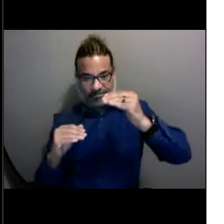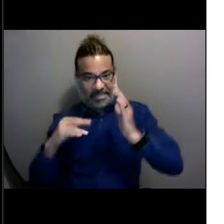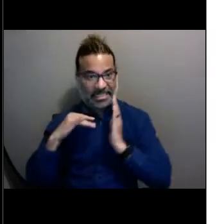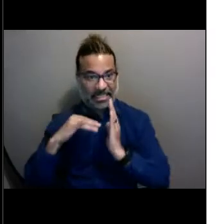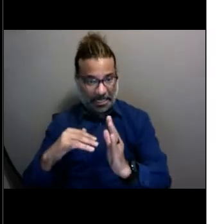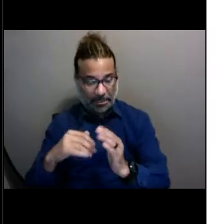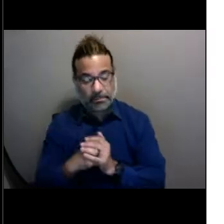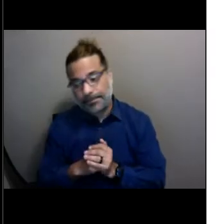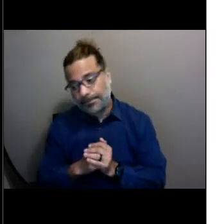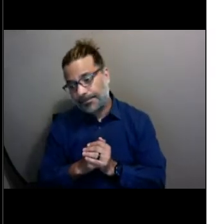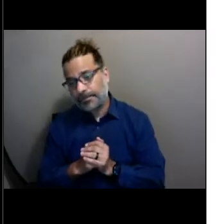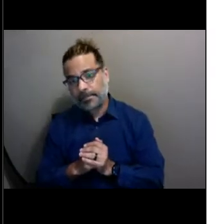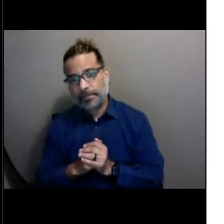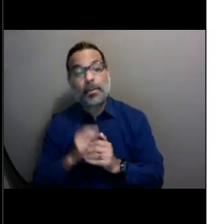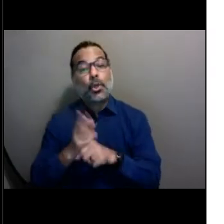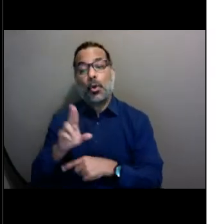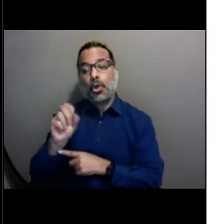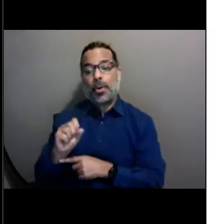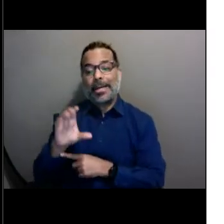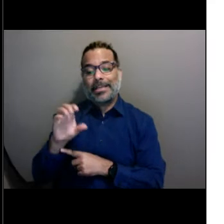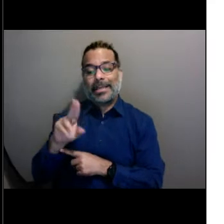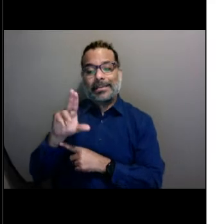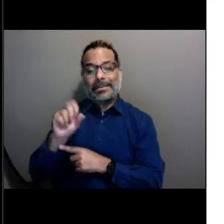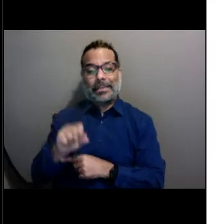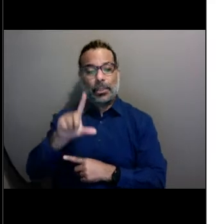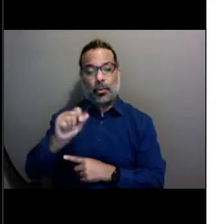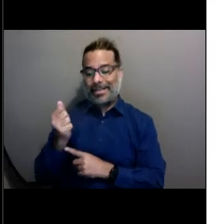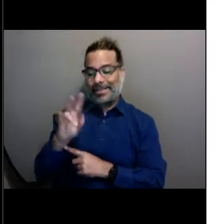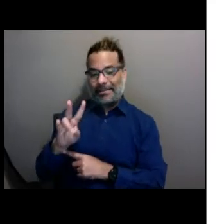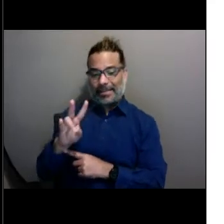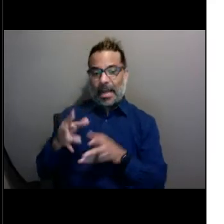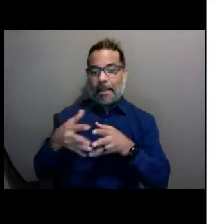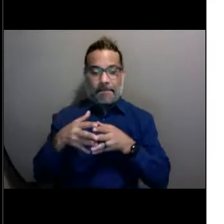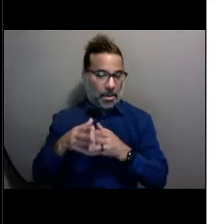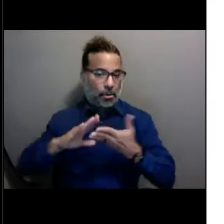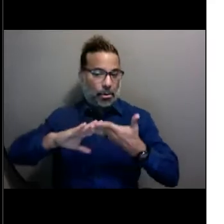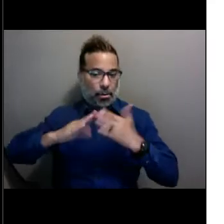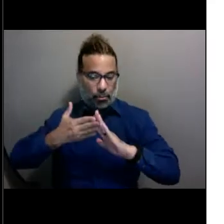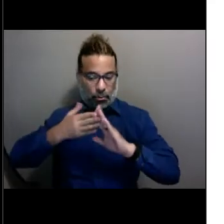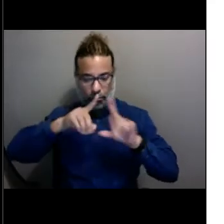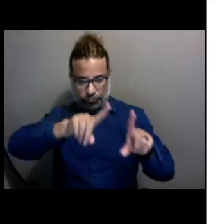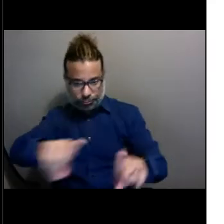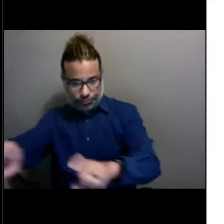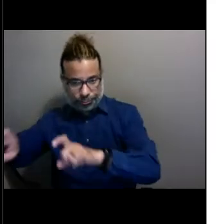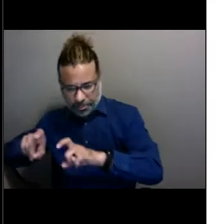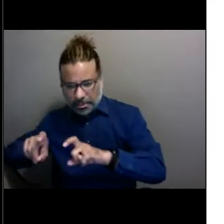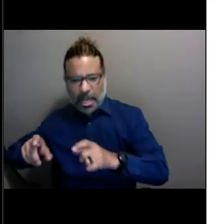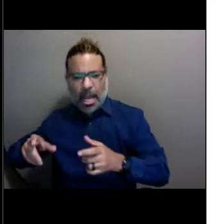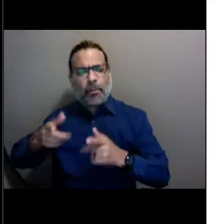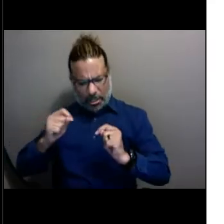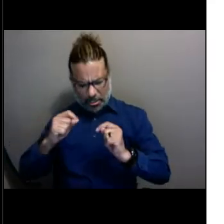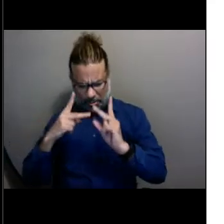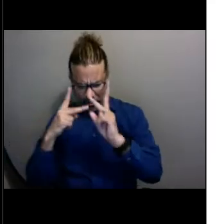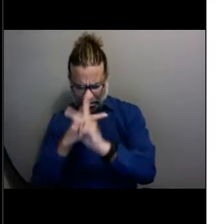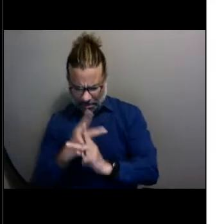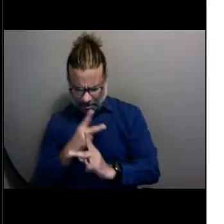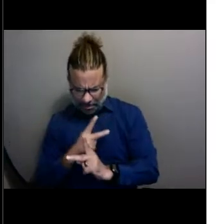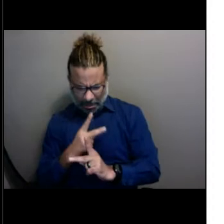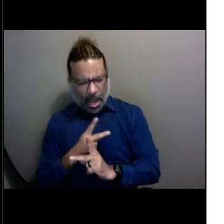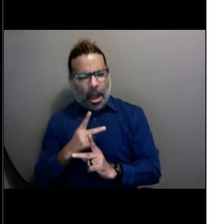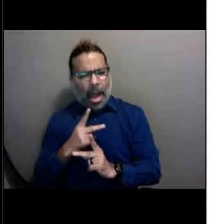We use US Census 2017 American Community Survey data, try to quantify the pay